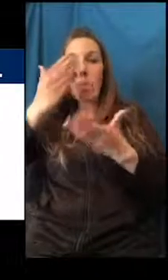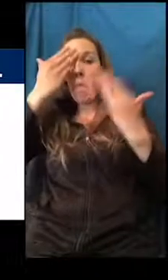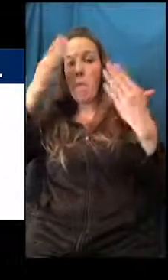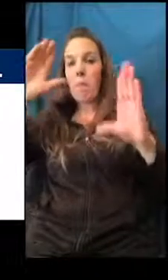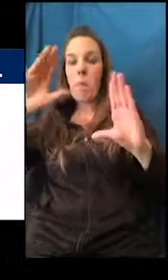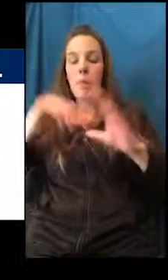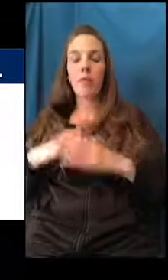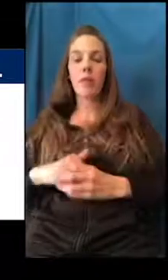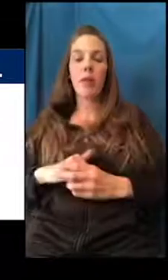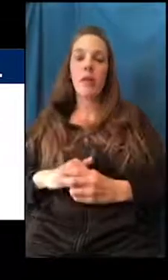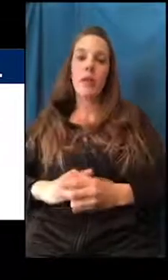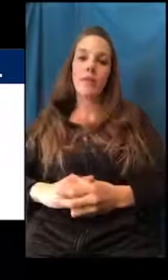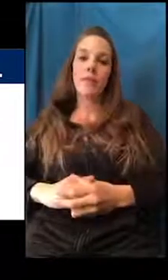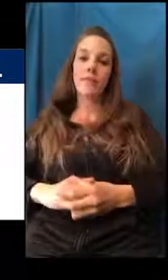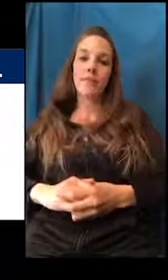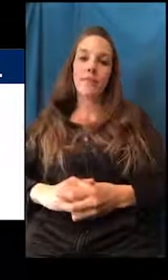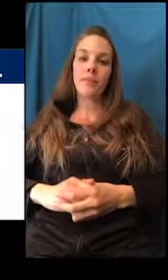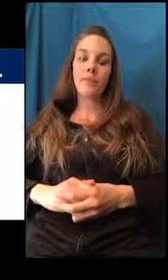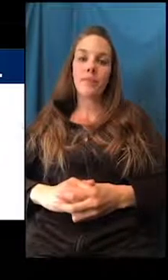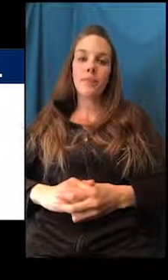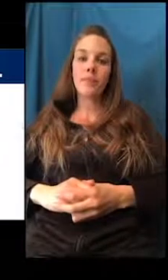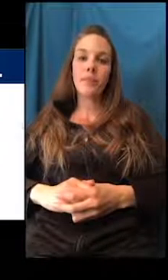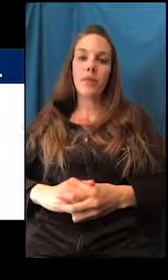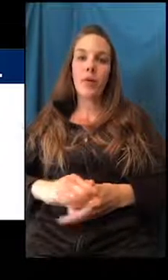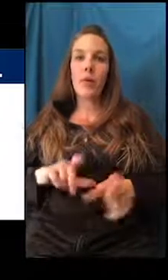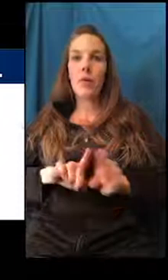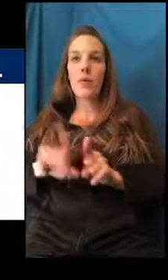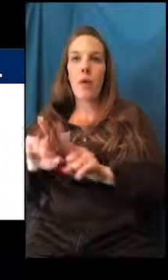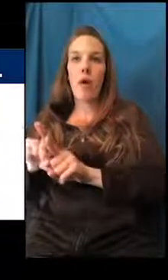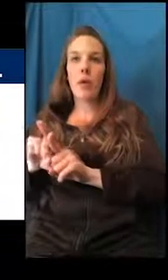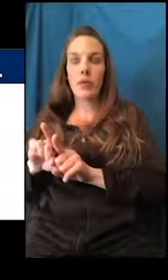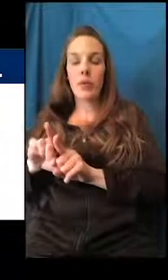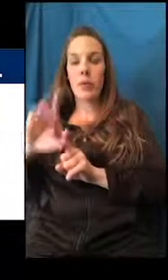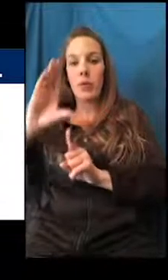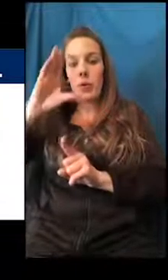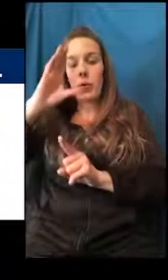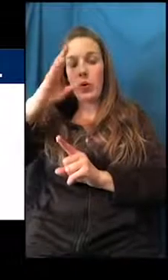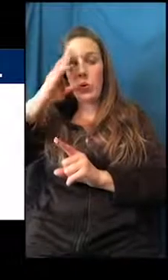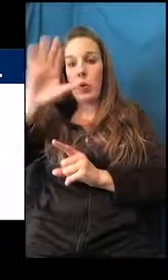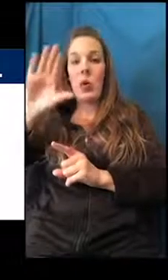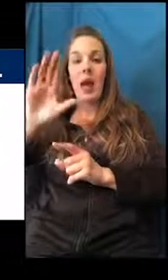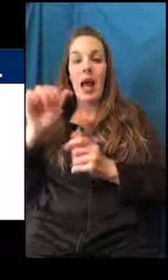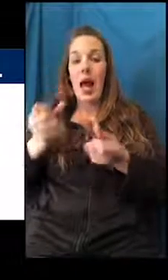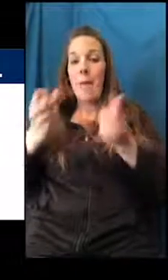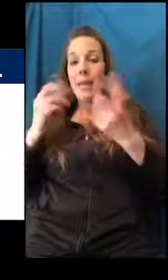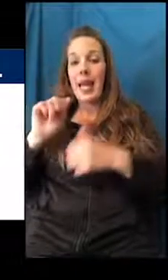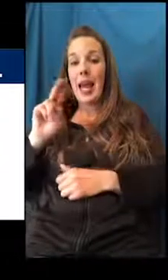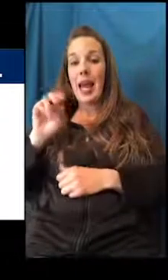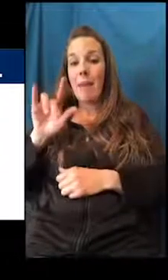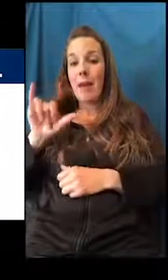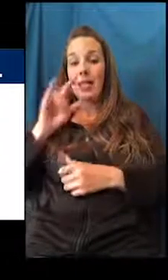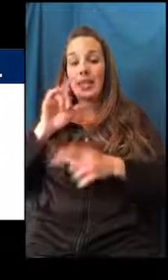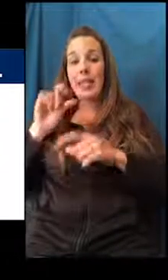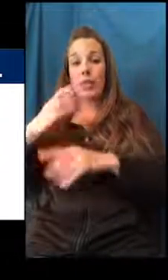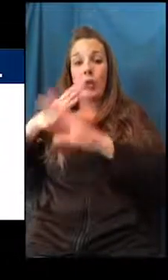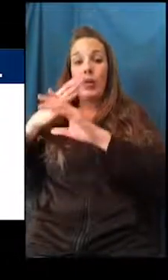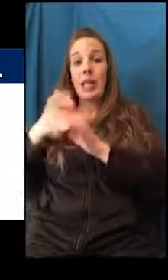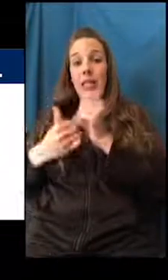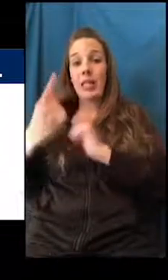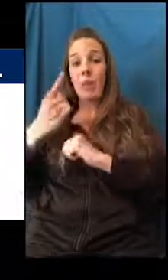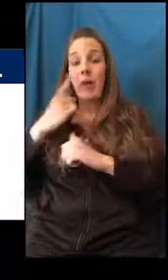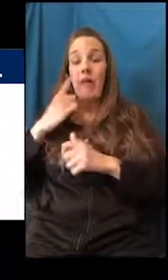that. We also don't know how many antibodies are needed to protect someone from